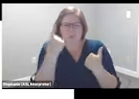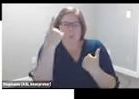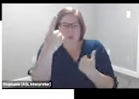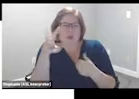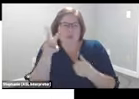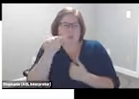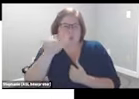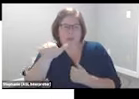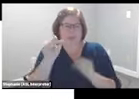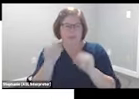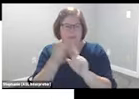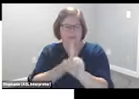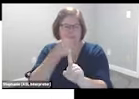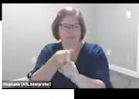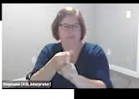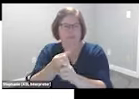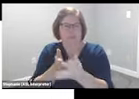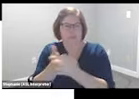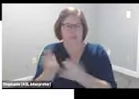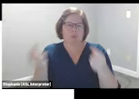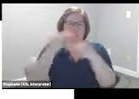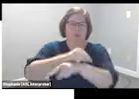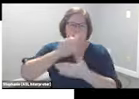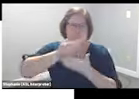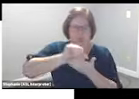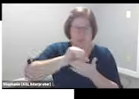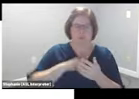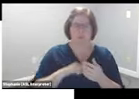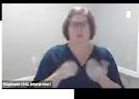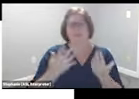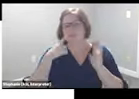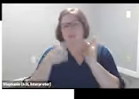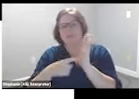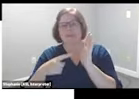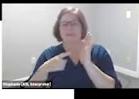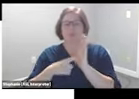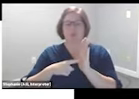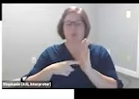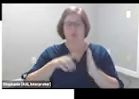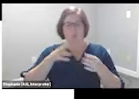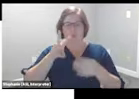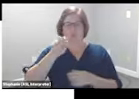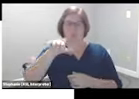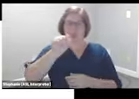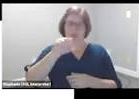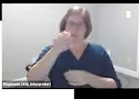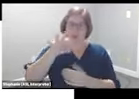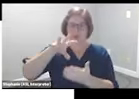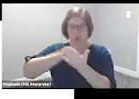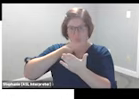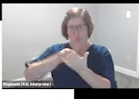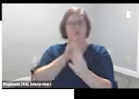been cross-disability impact. As I said, we have impacts on learning, and so different ways of learning are being impacted